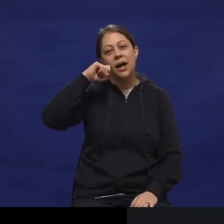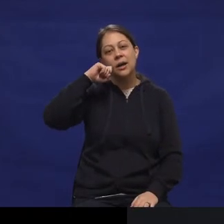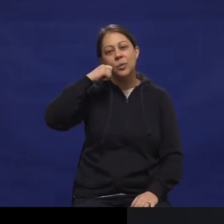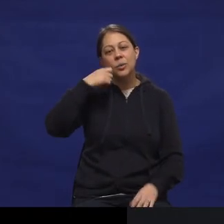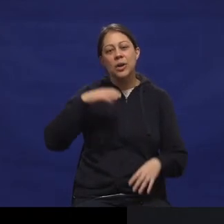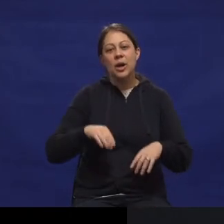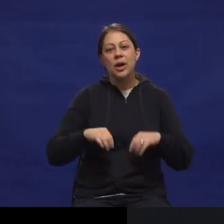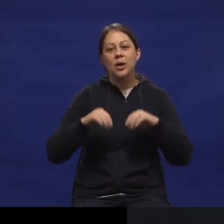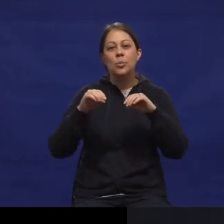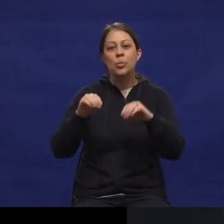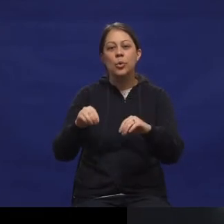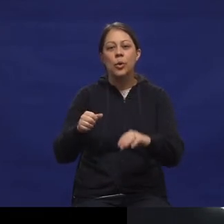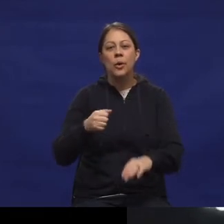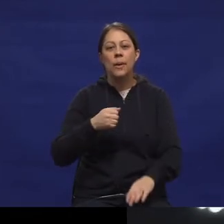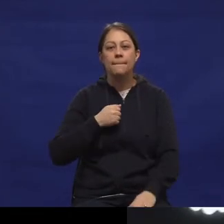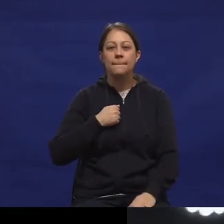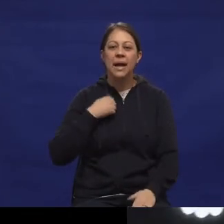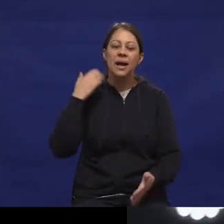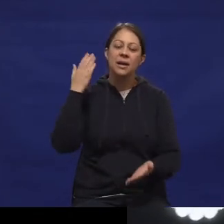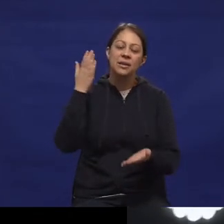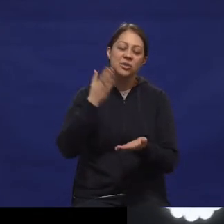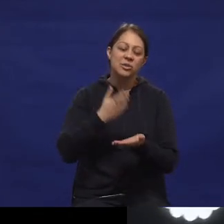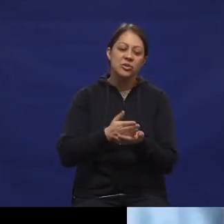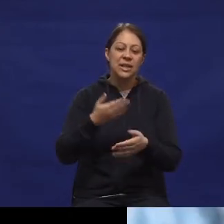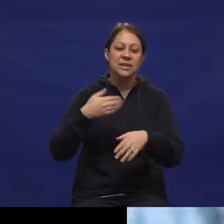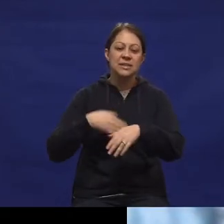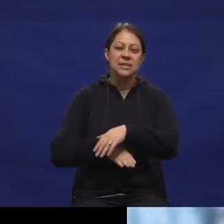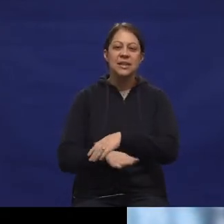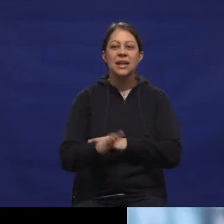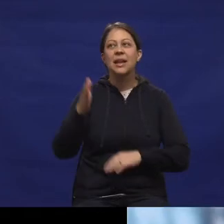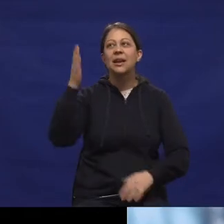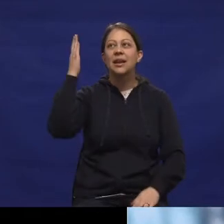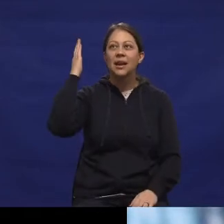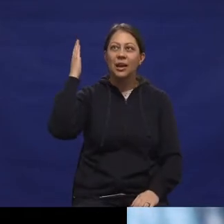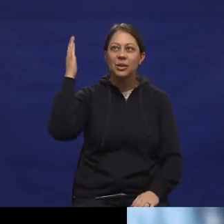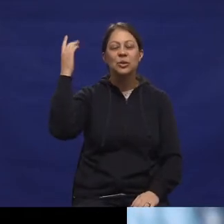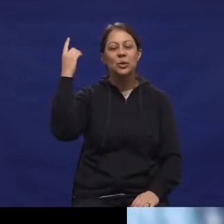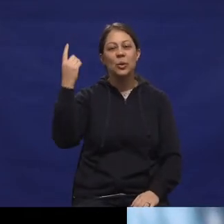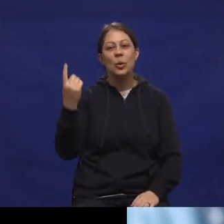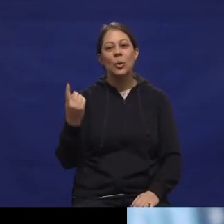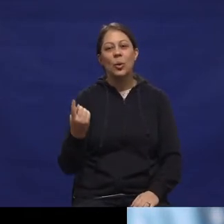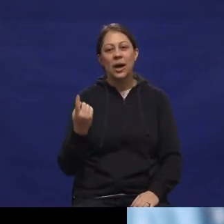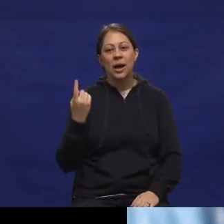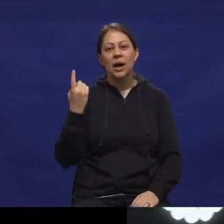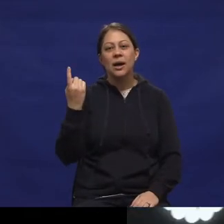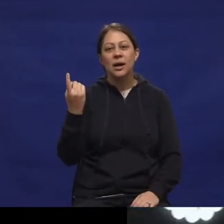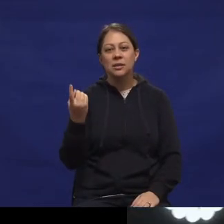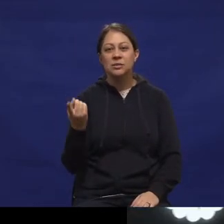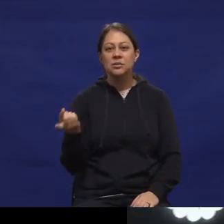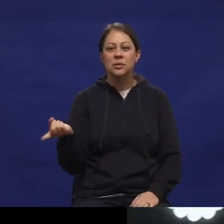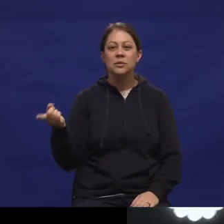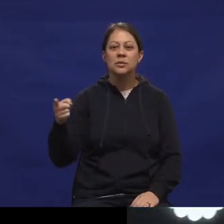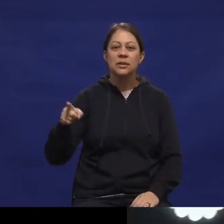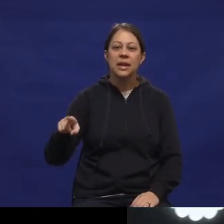foundation. And I will put my trust in you.